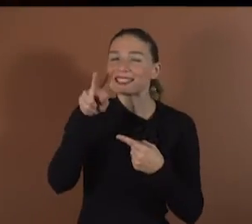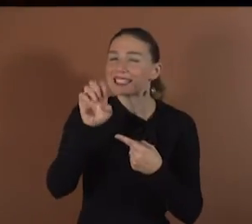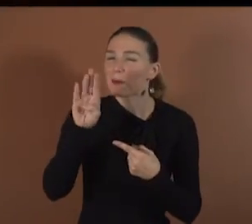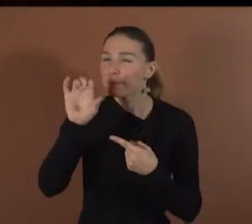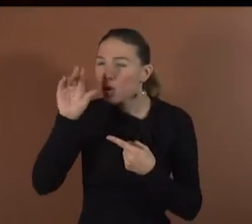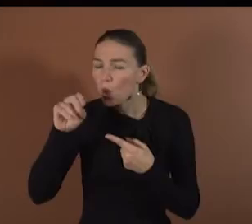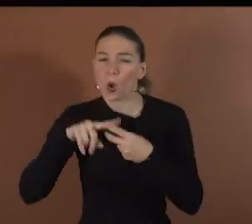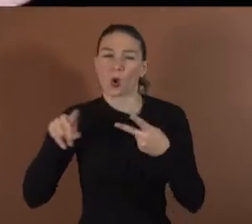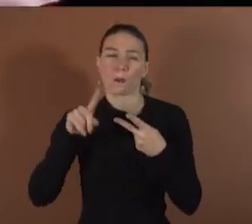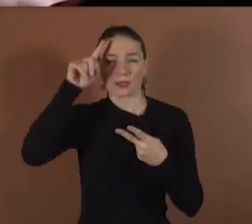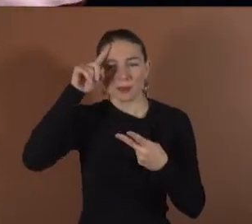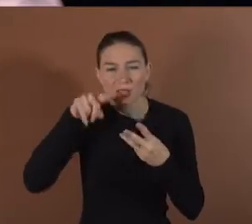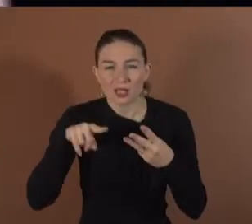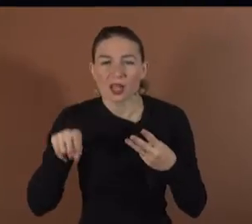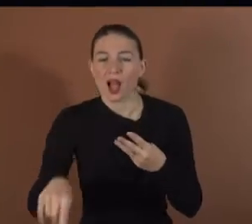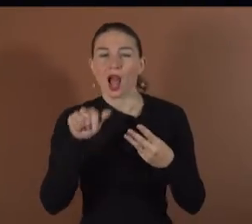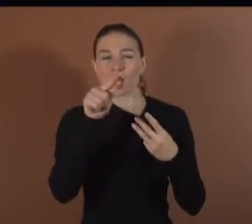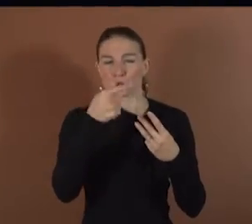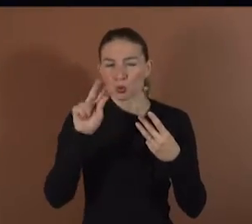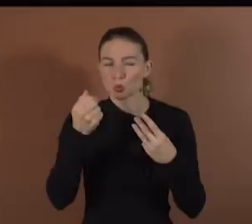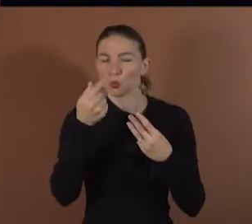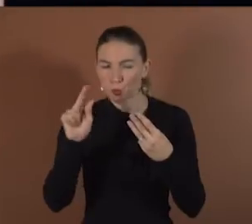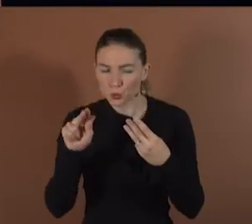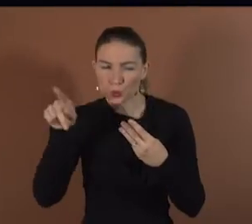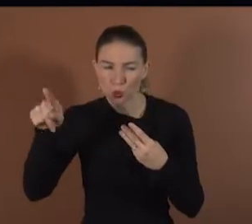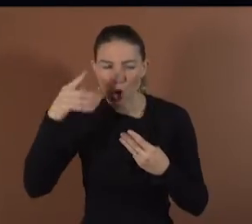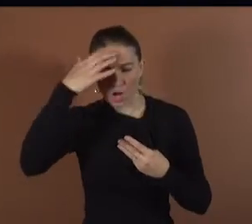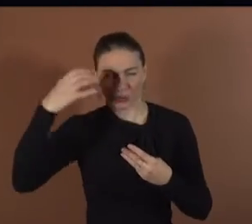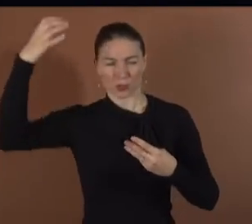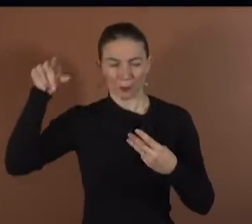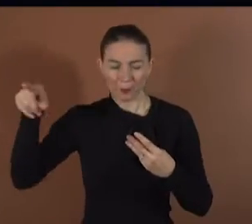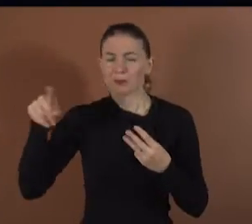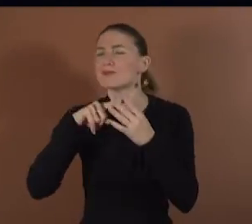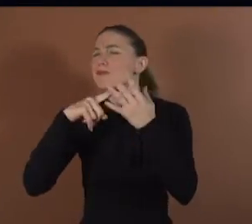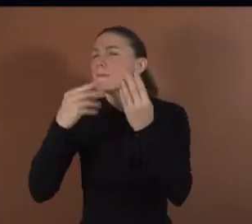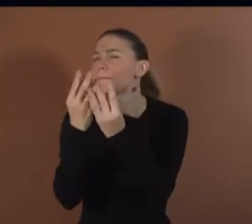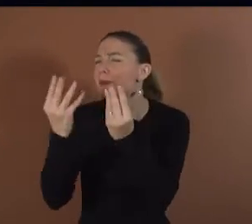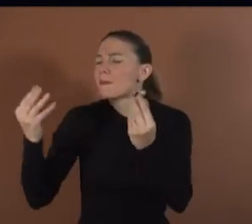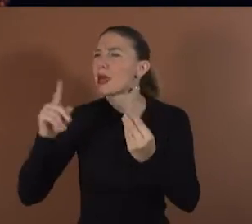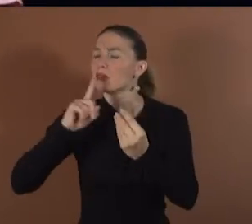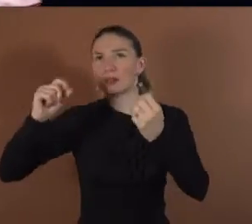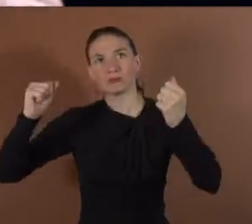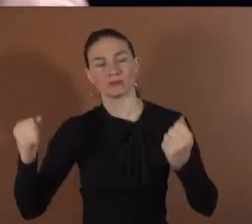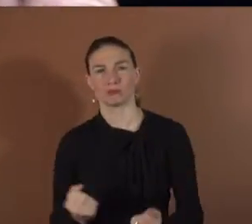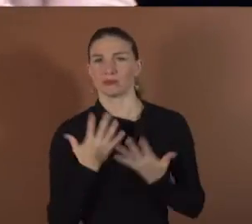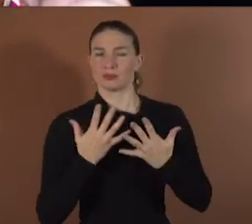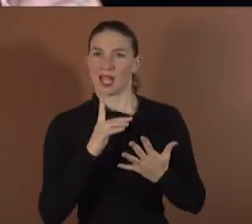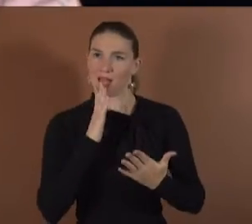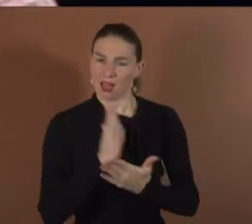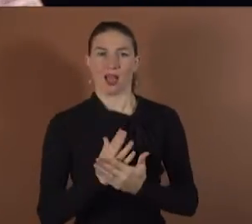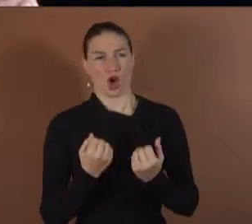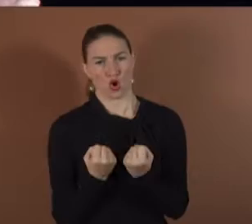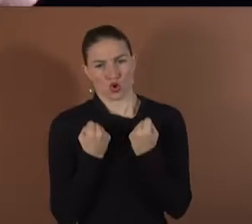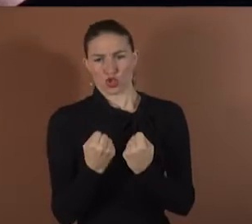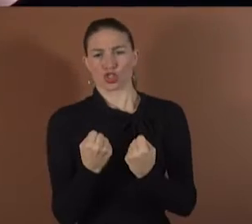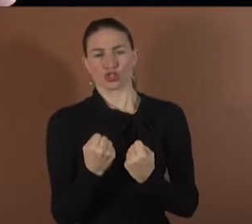Mandela, Archbishop Desmond Tutu, and many others that inspired courage and a sense of integrity